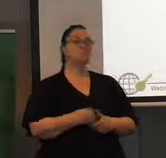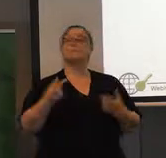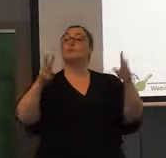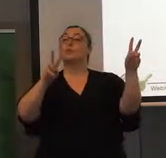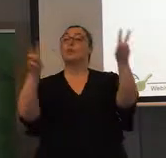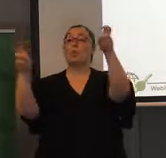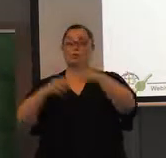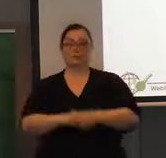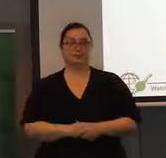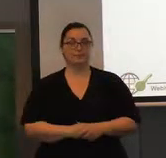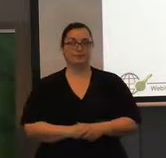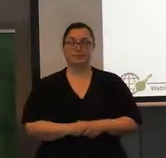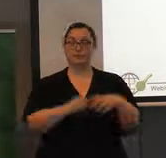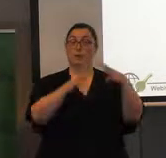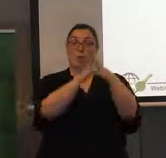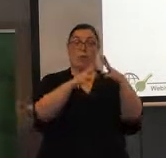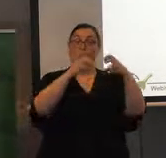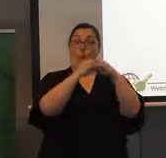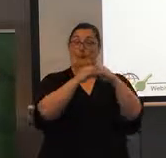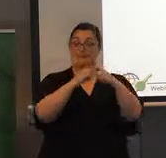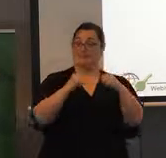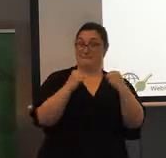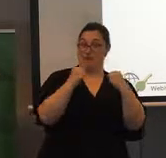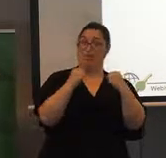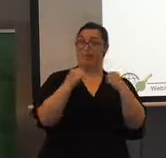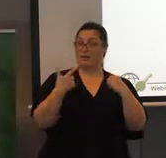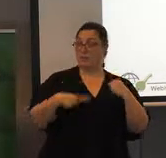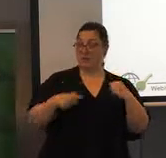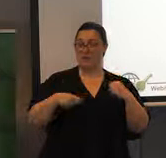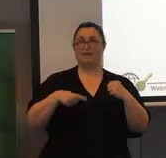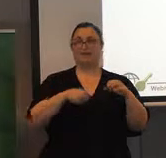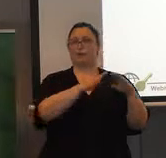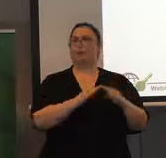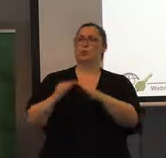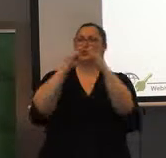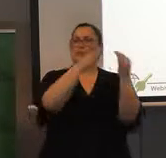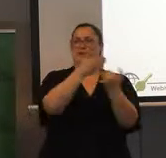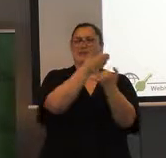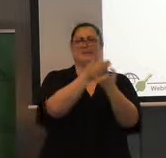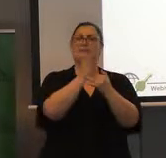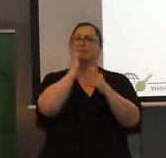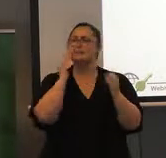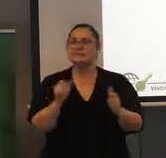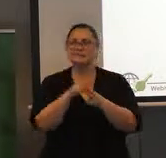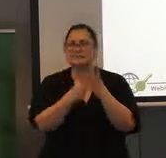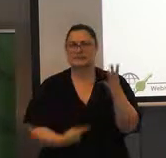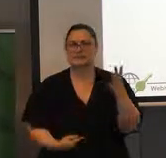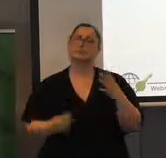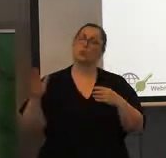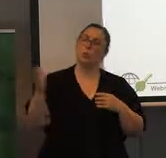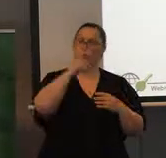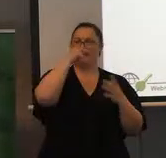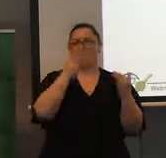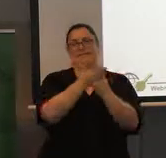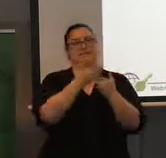There's a famous quote, "The power of the web is in its universality. Access by everybody, regardless of disability,